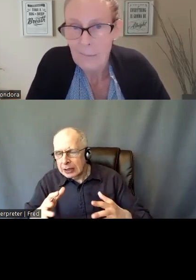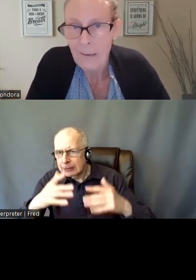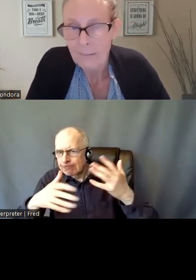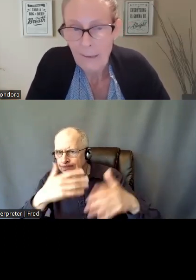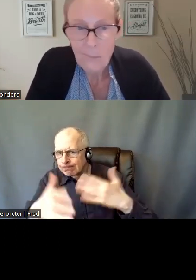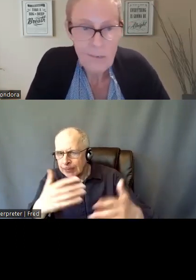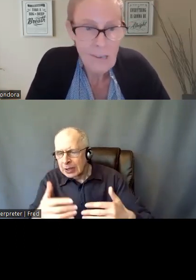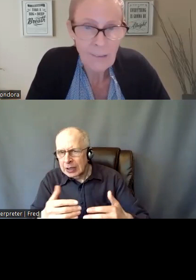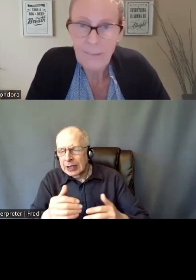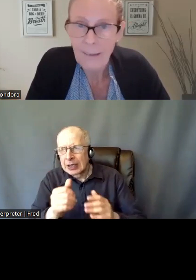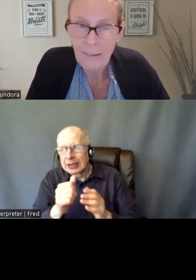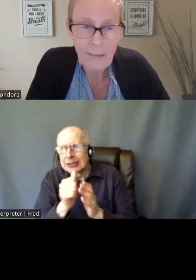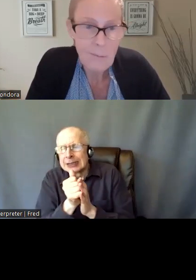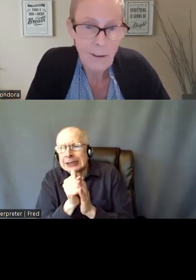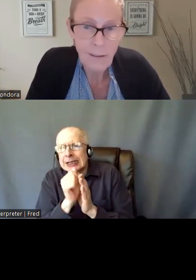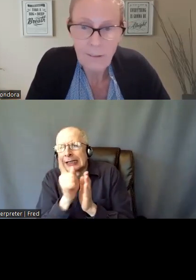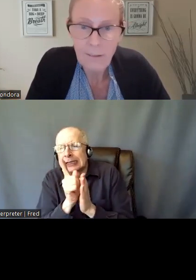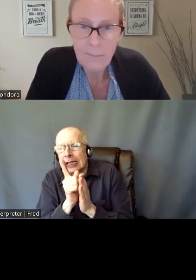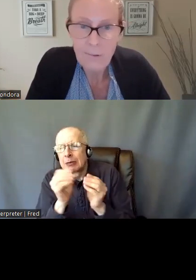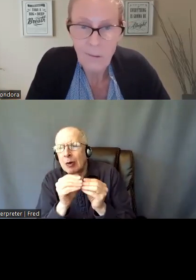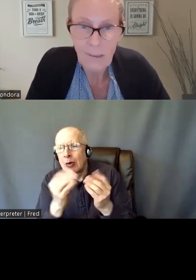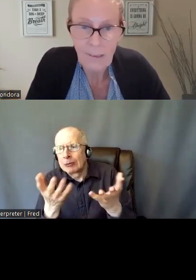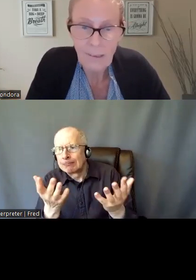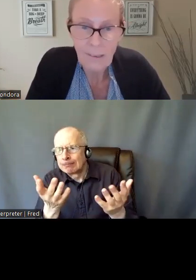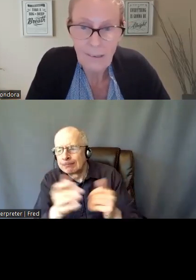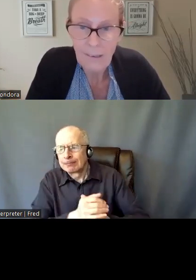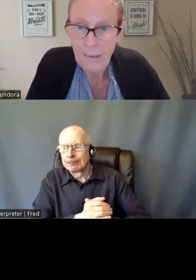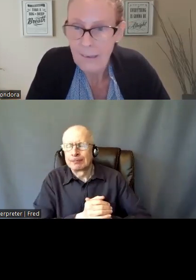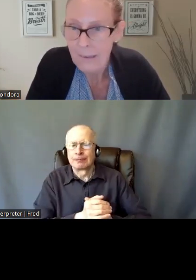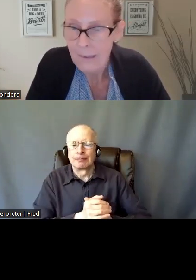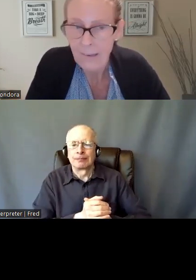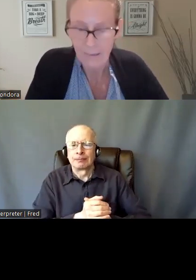Going to give it about 10 more seconds, Dana, because we've got a good majority.